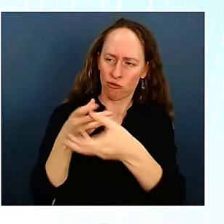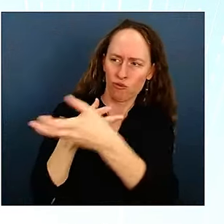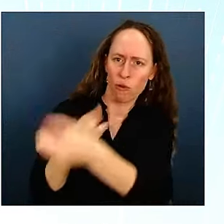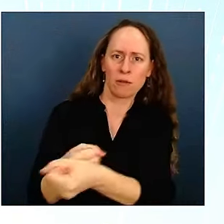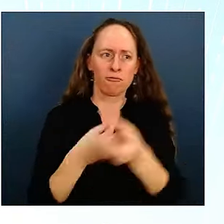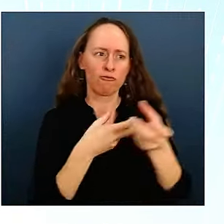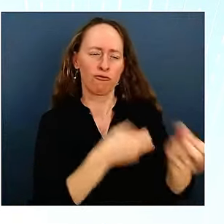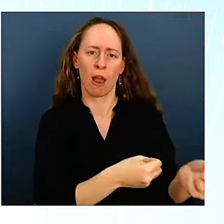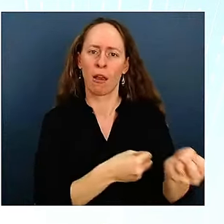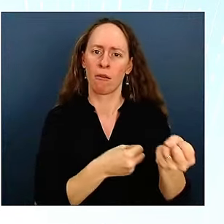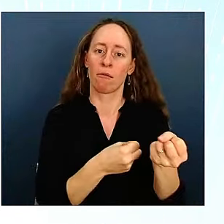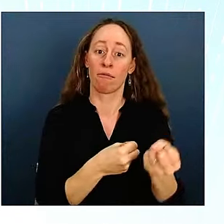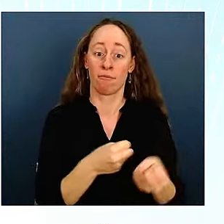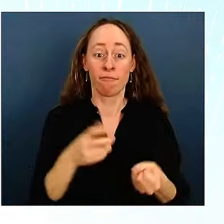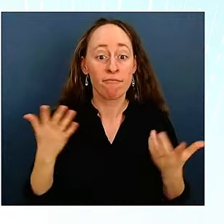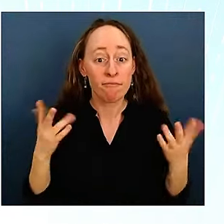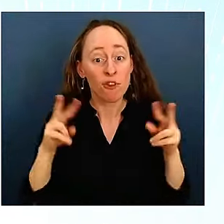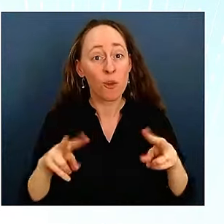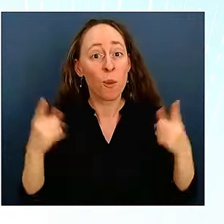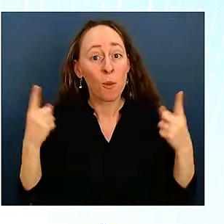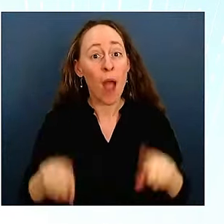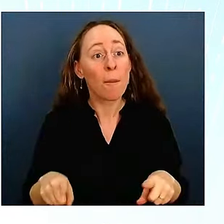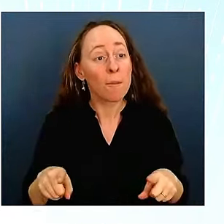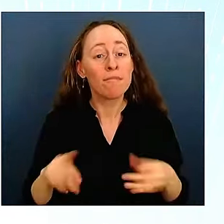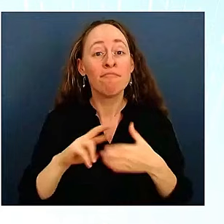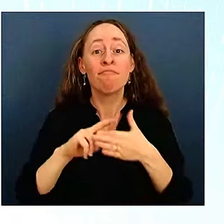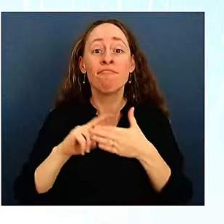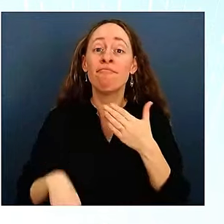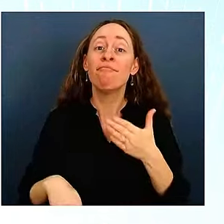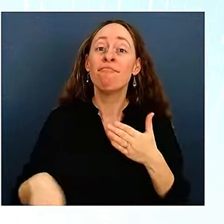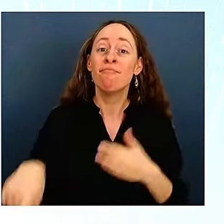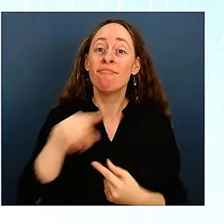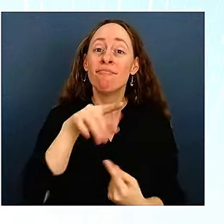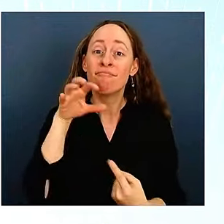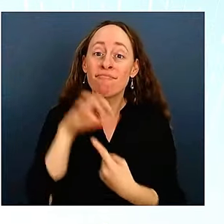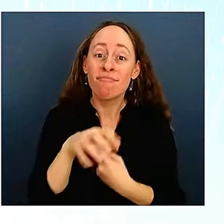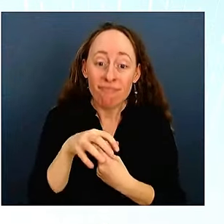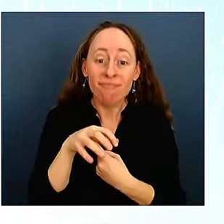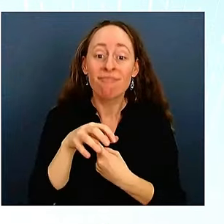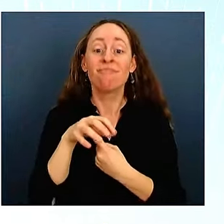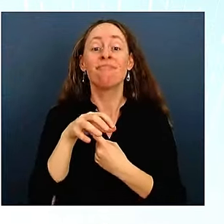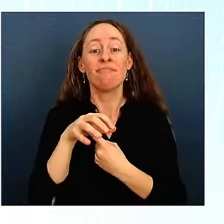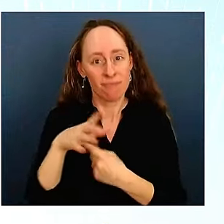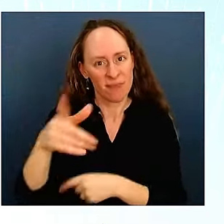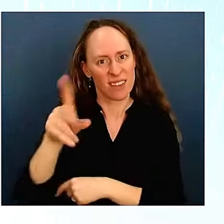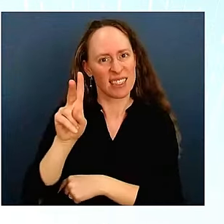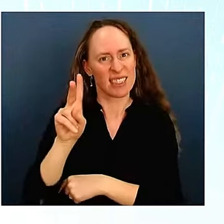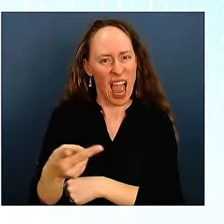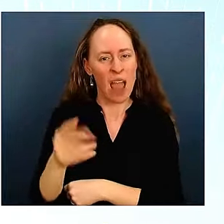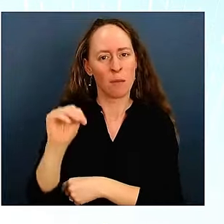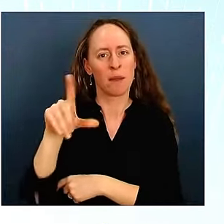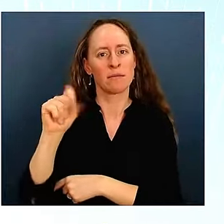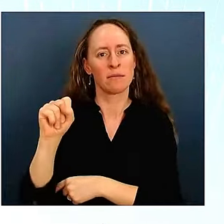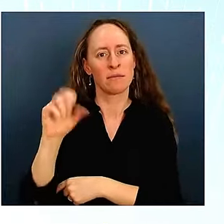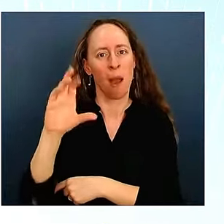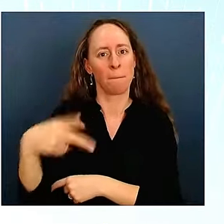were champions once again for your 2nd MLS Cup in 4 years.